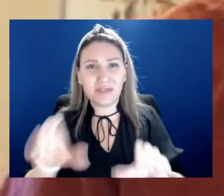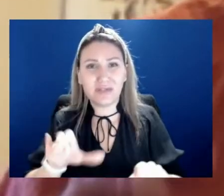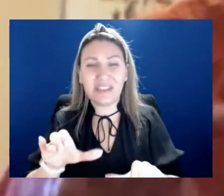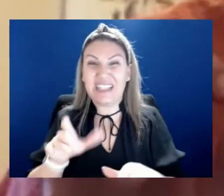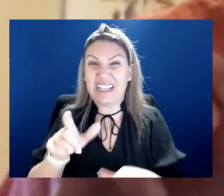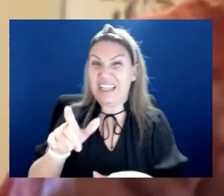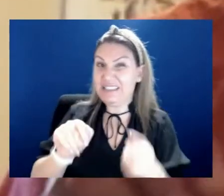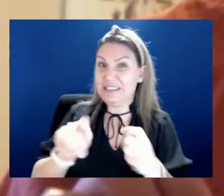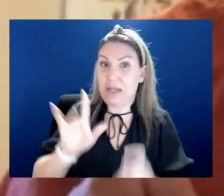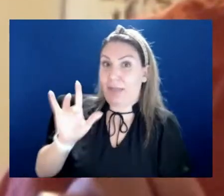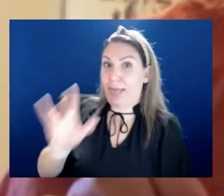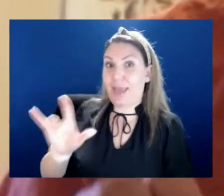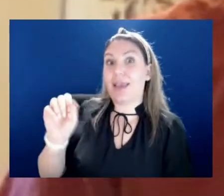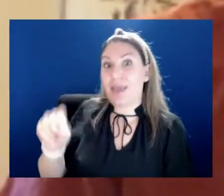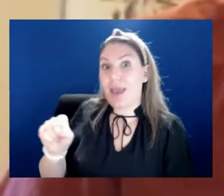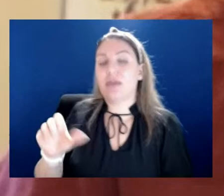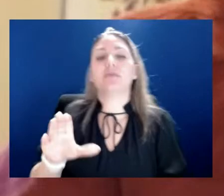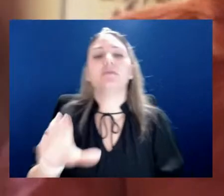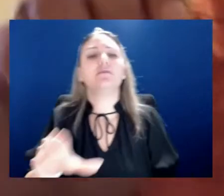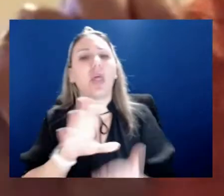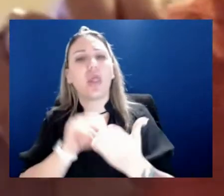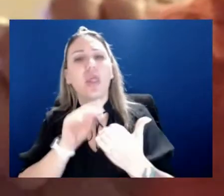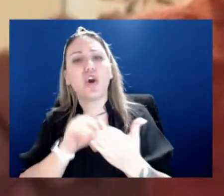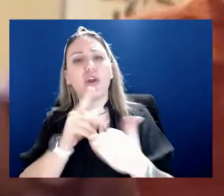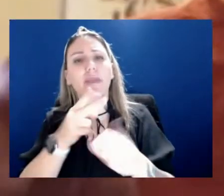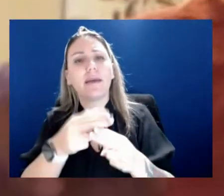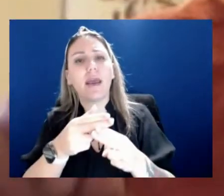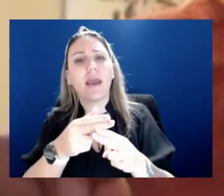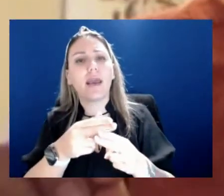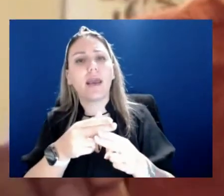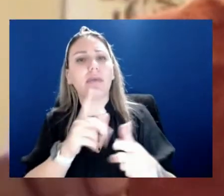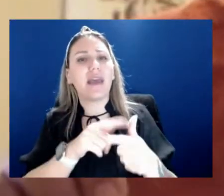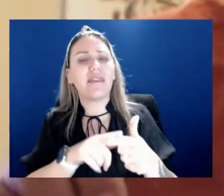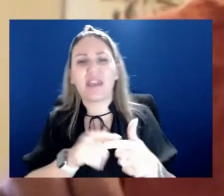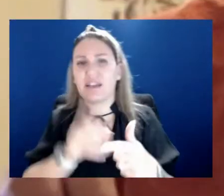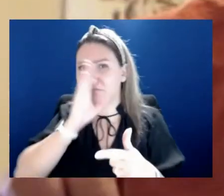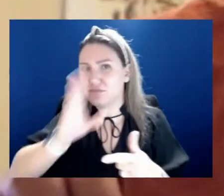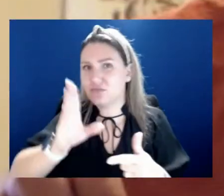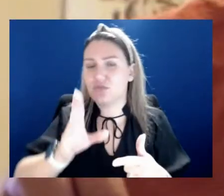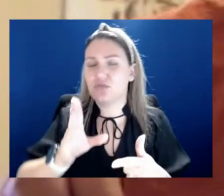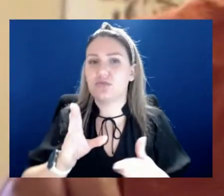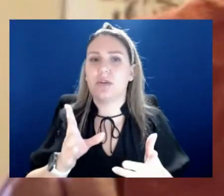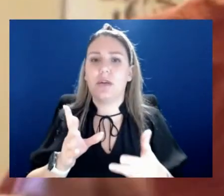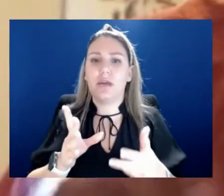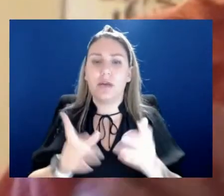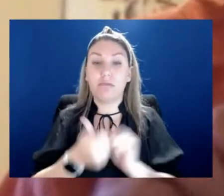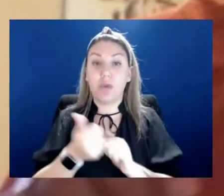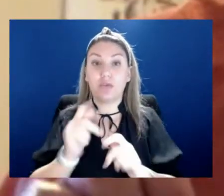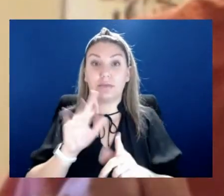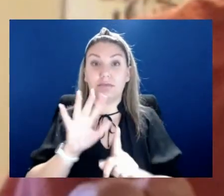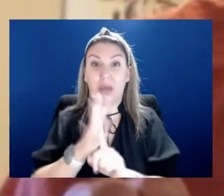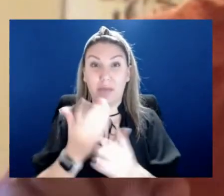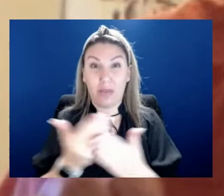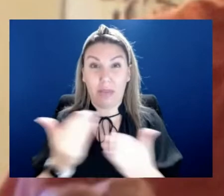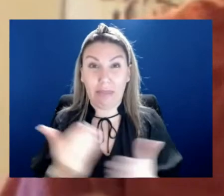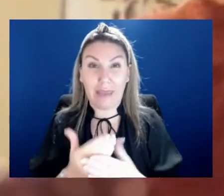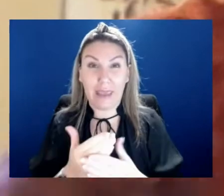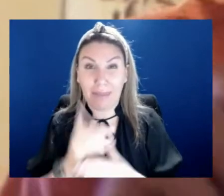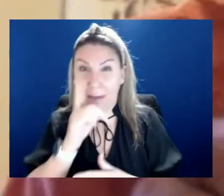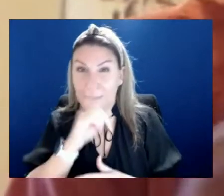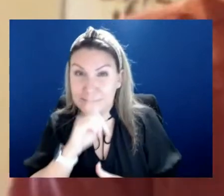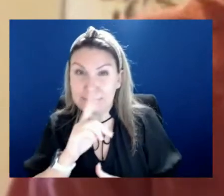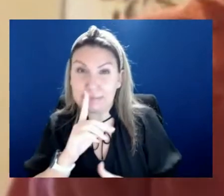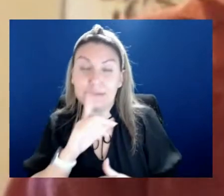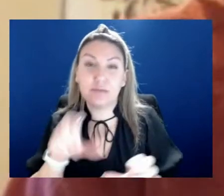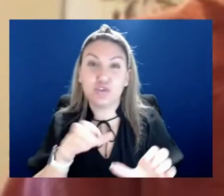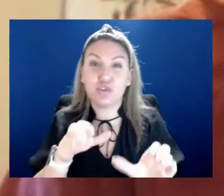website, learn what the name is and go into it directly, because one of the most popular things that scammers do is they set up websites that look